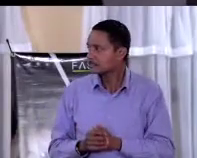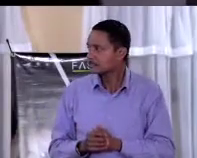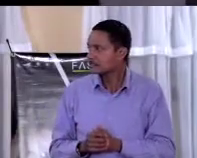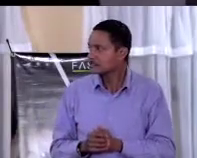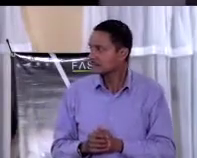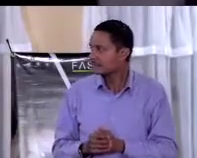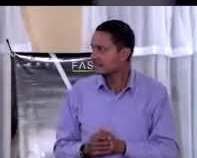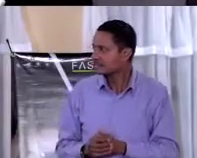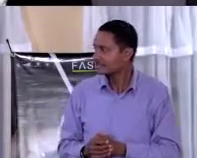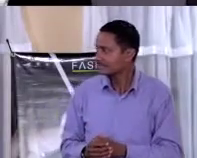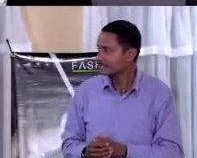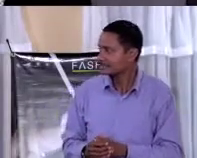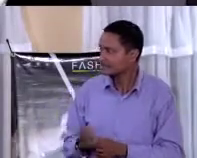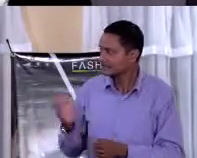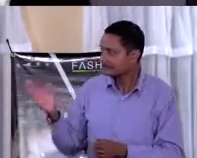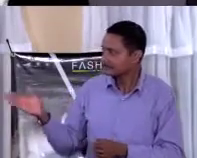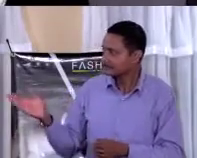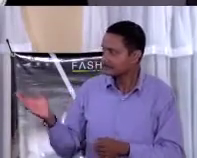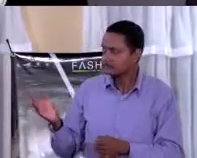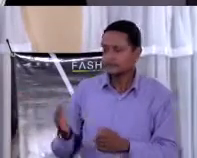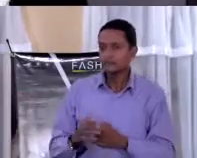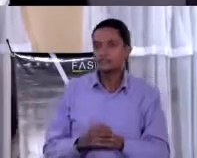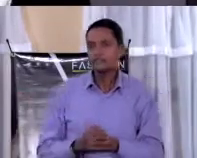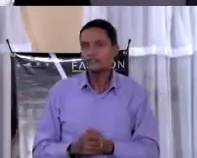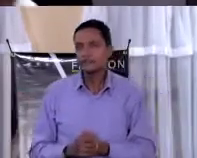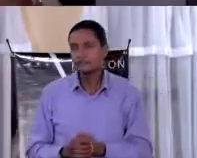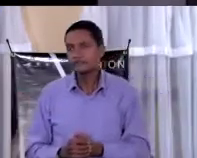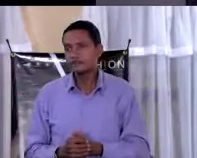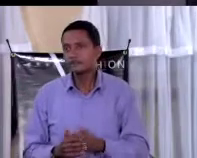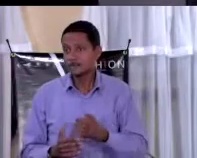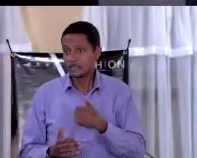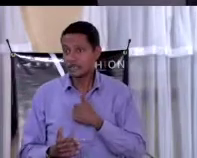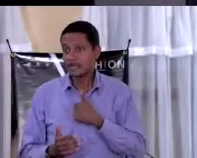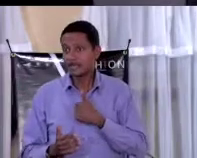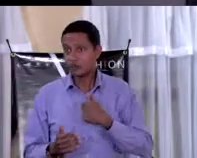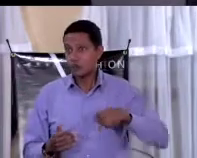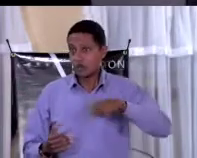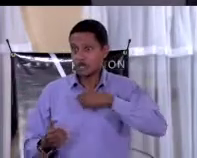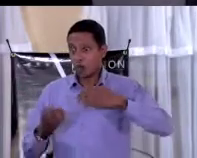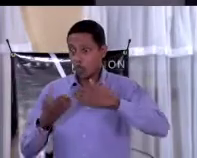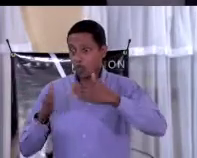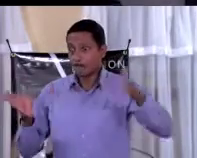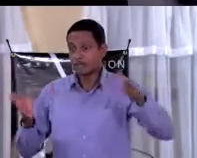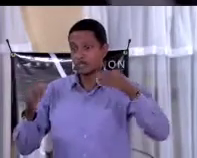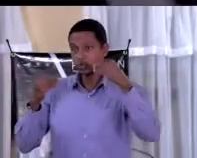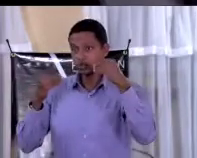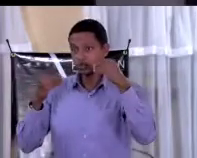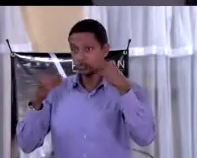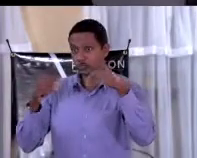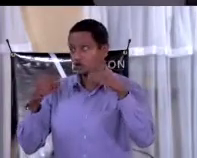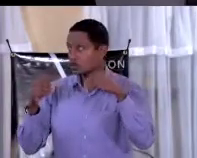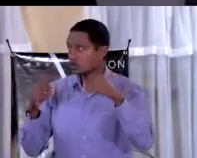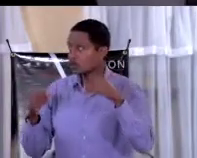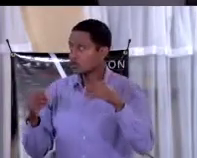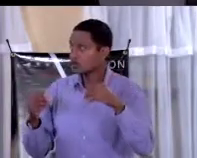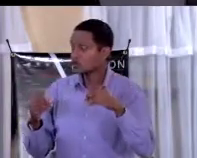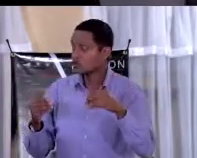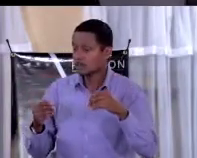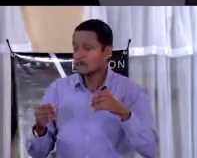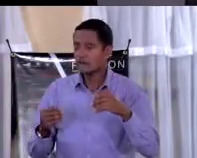right, about 4 years ago. But we started our research about 8 years ago. And I started inviting